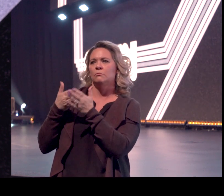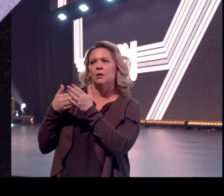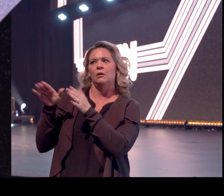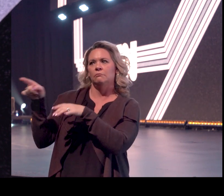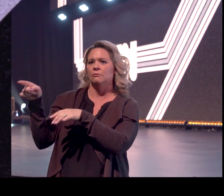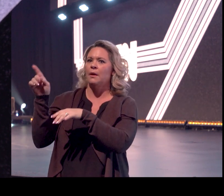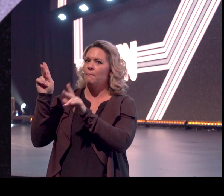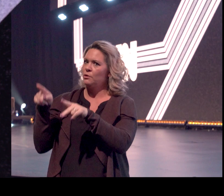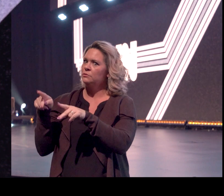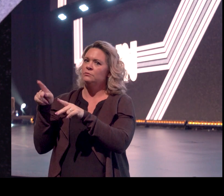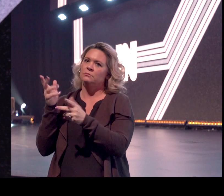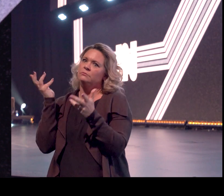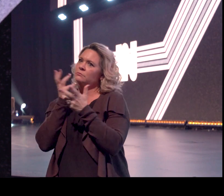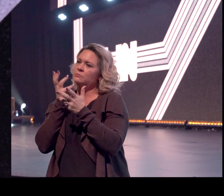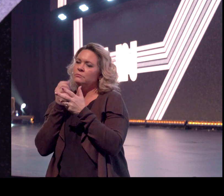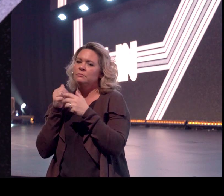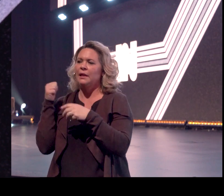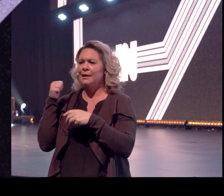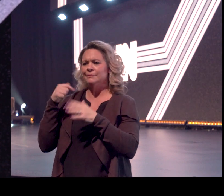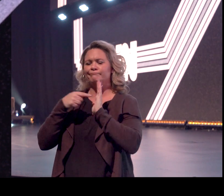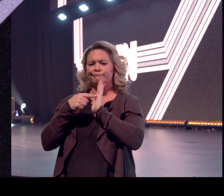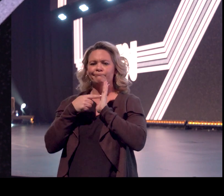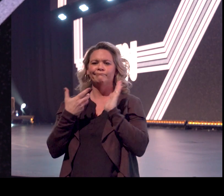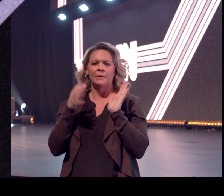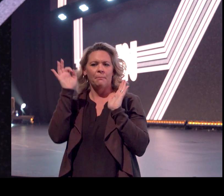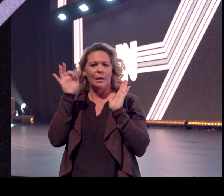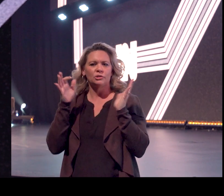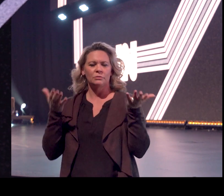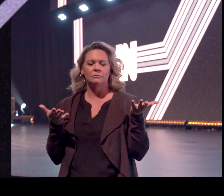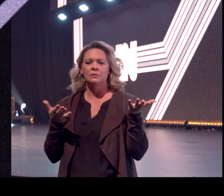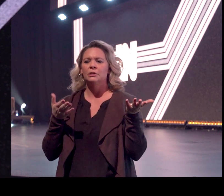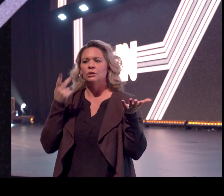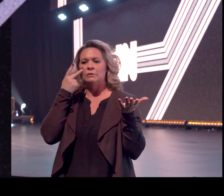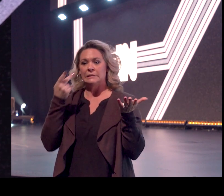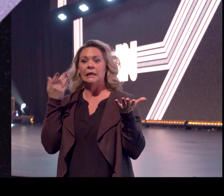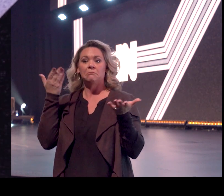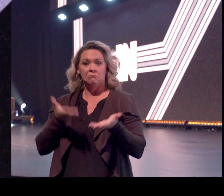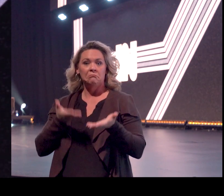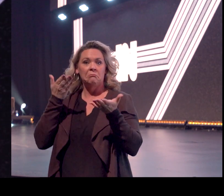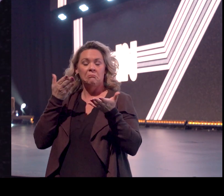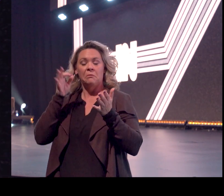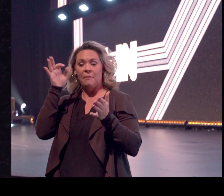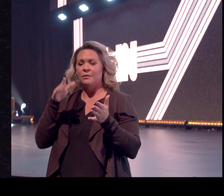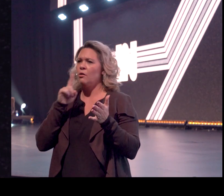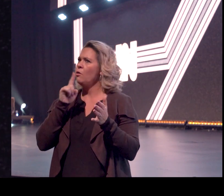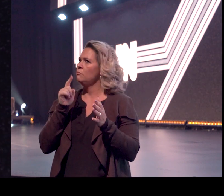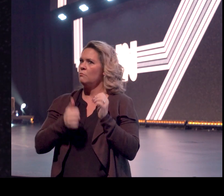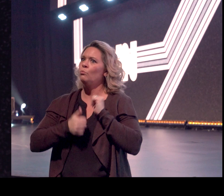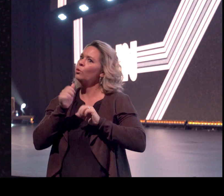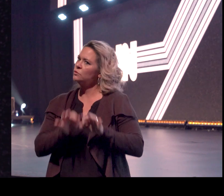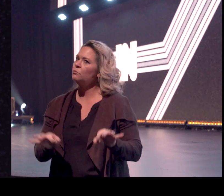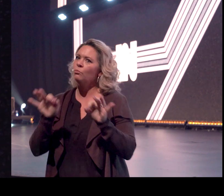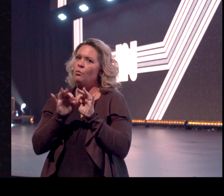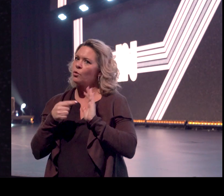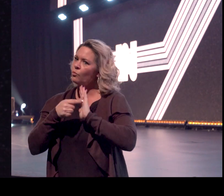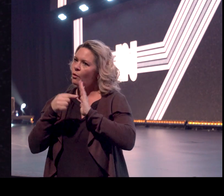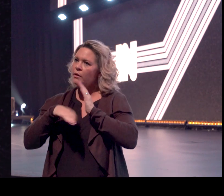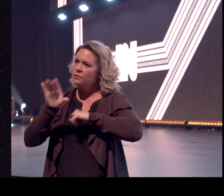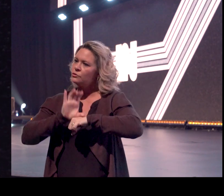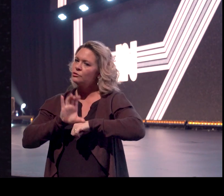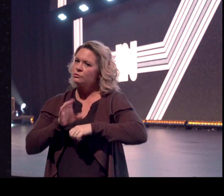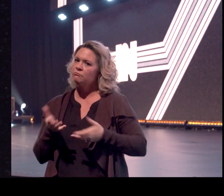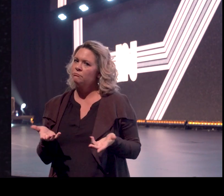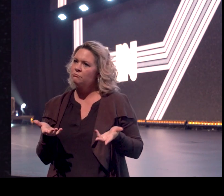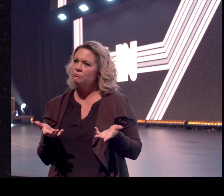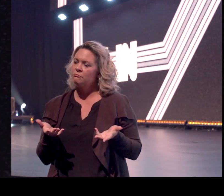all about that. I'll use my role as an example. Some of you around here, you look at my role and you say, well, that's the most